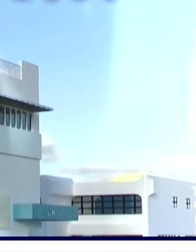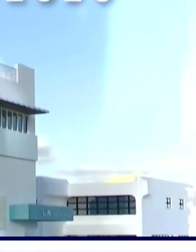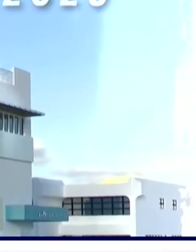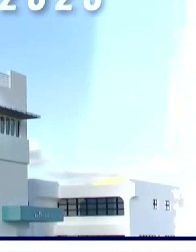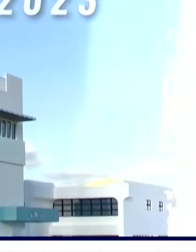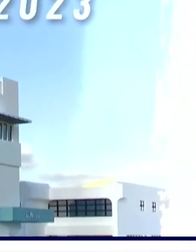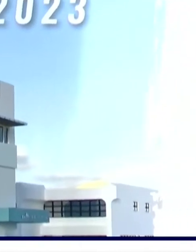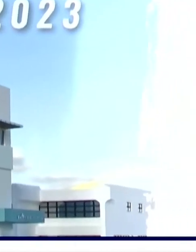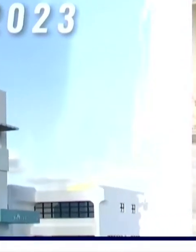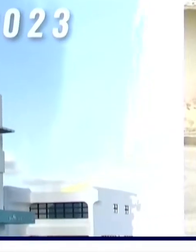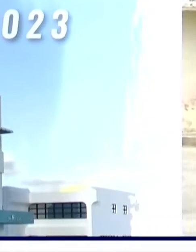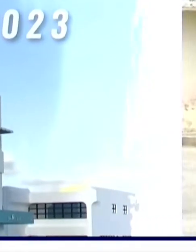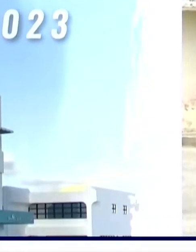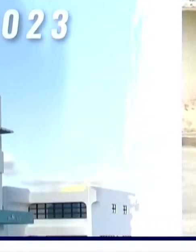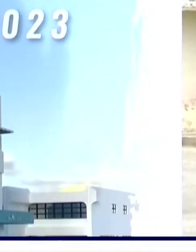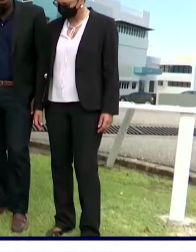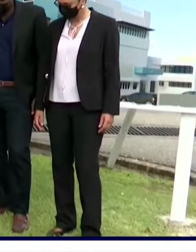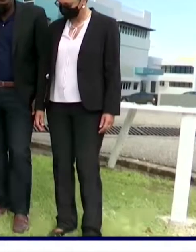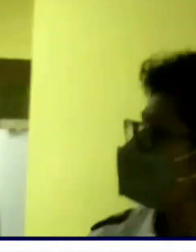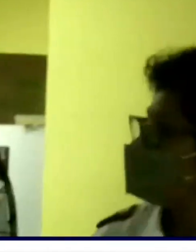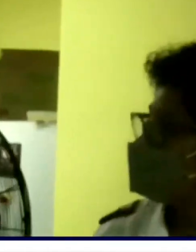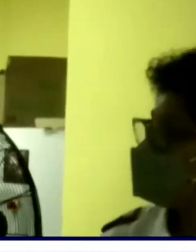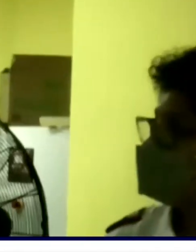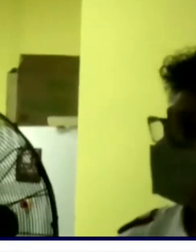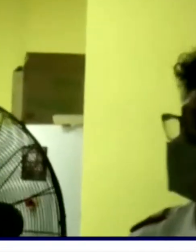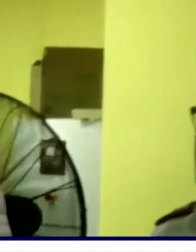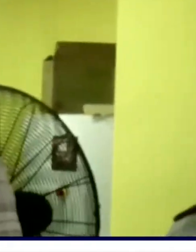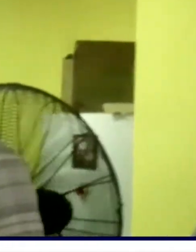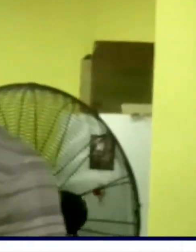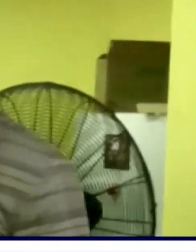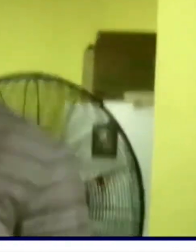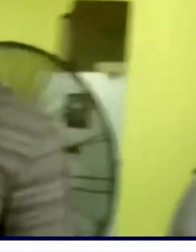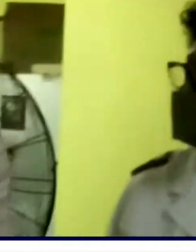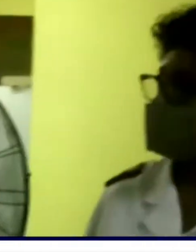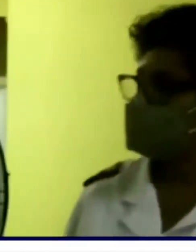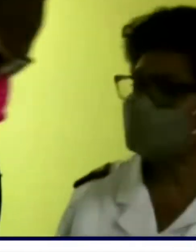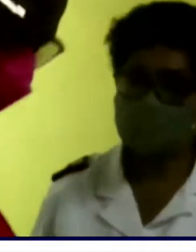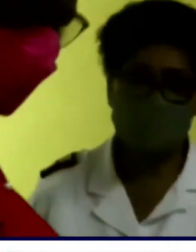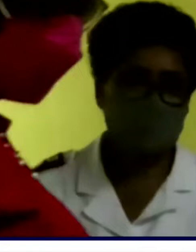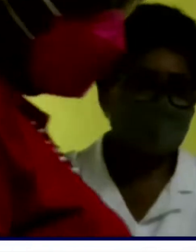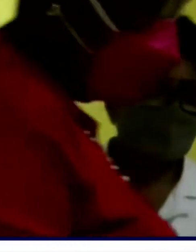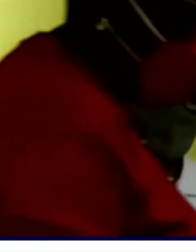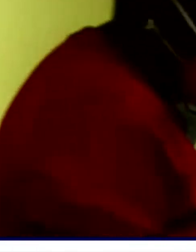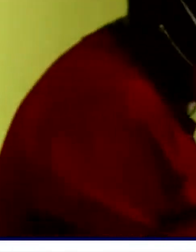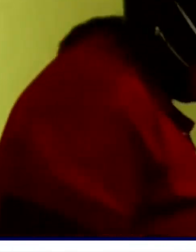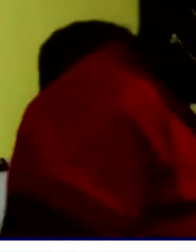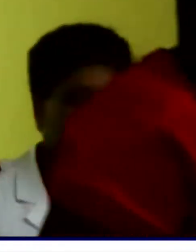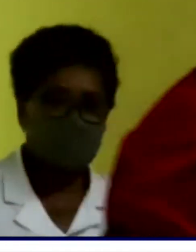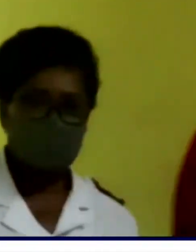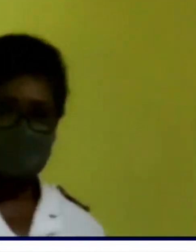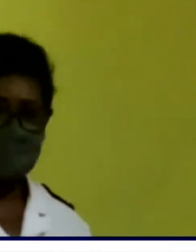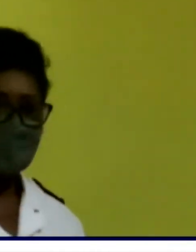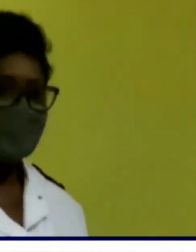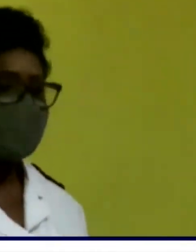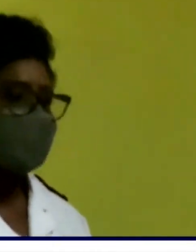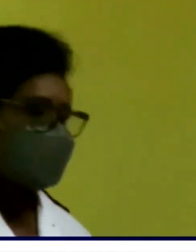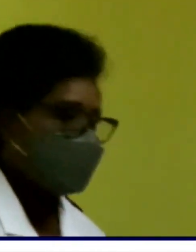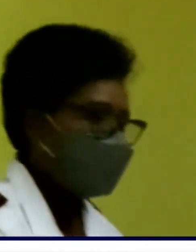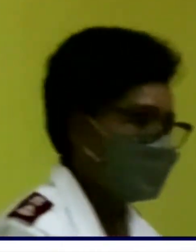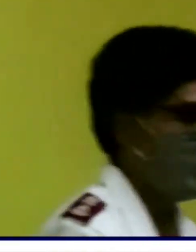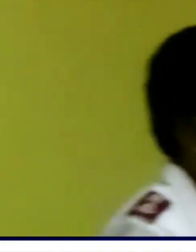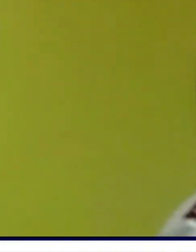state-of-the-art urgent care center. And efforts to provide added protection to the island's most vulnerable